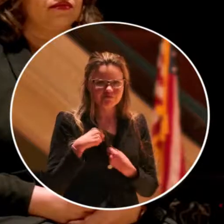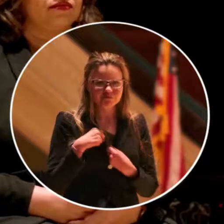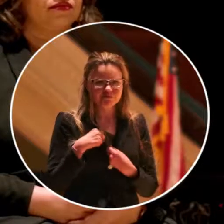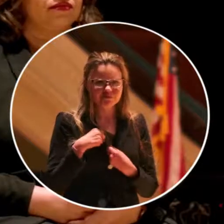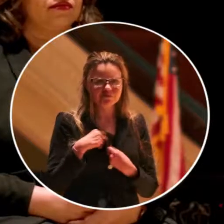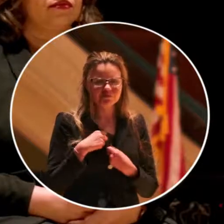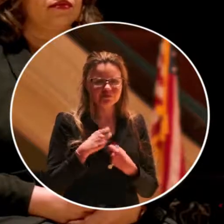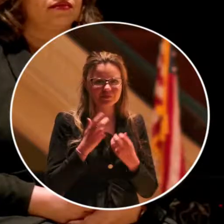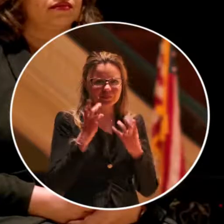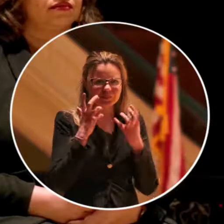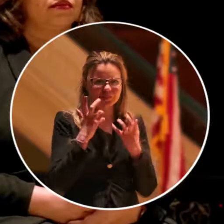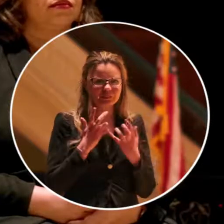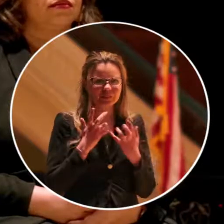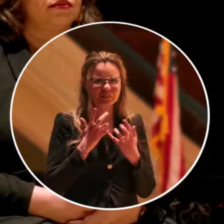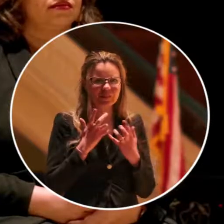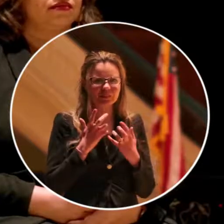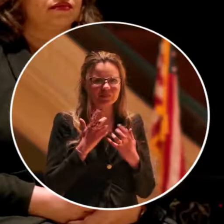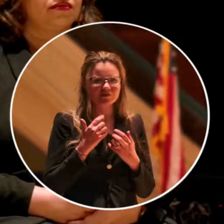what I needed.